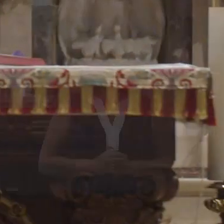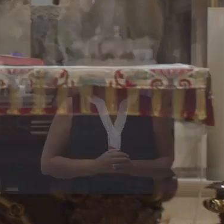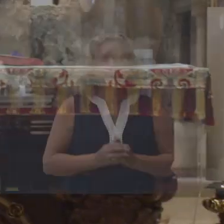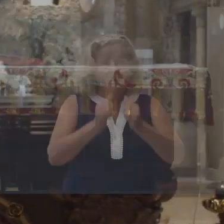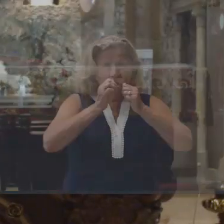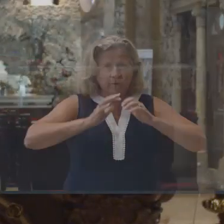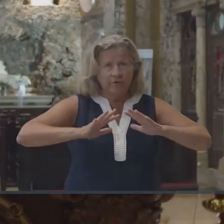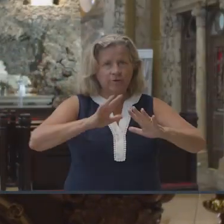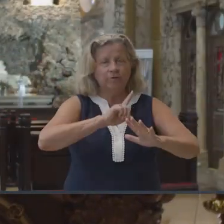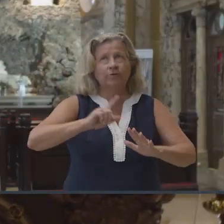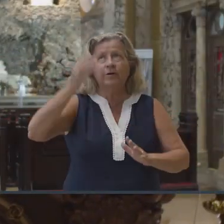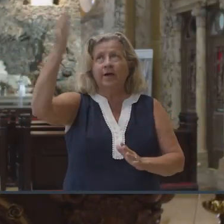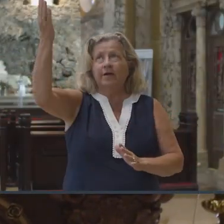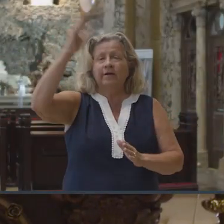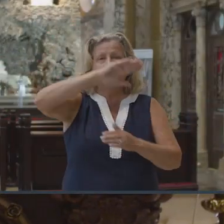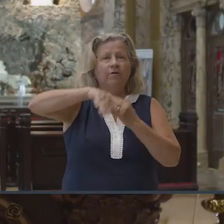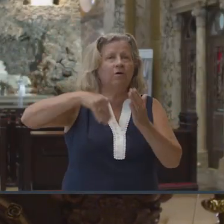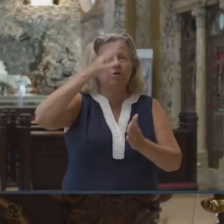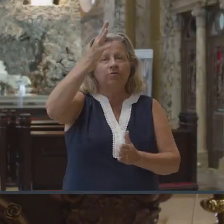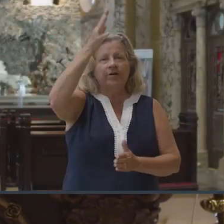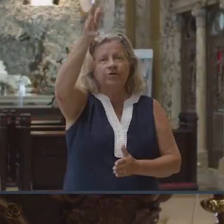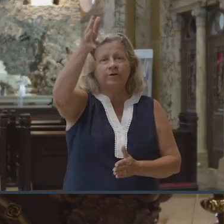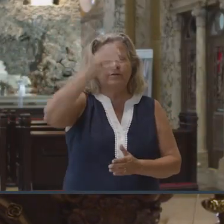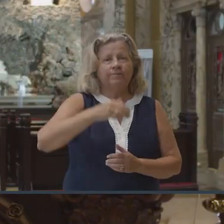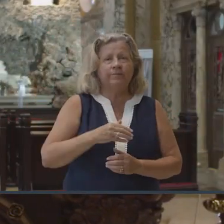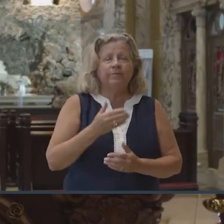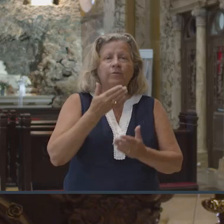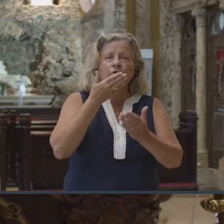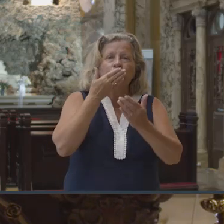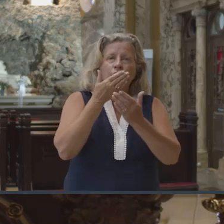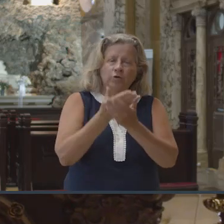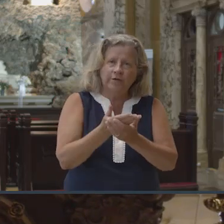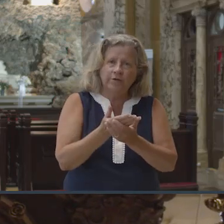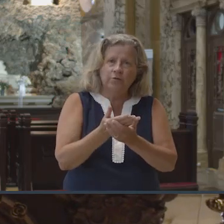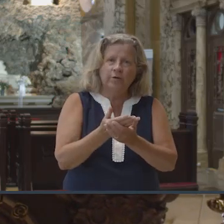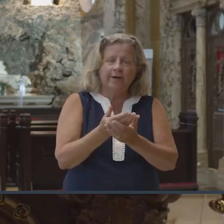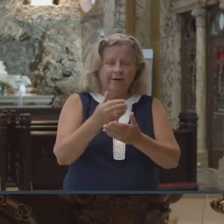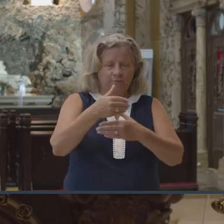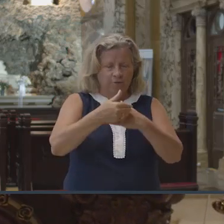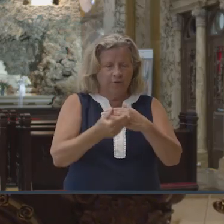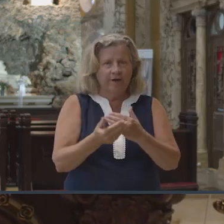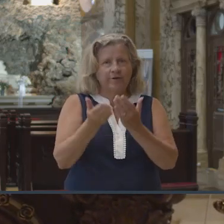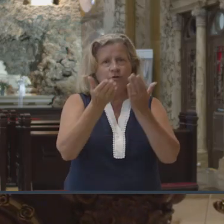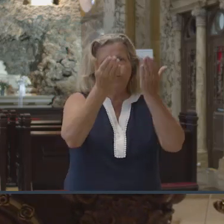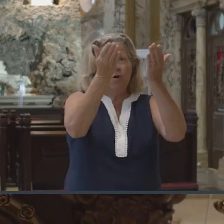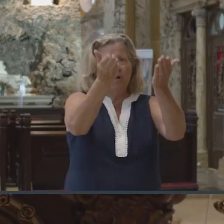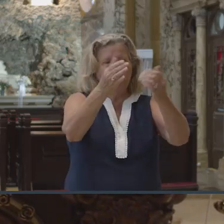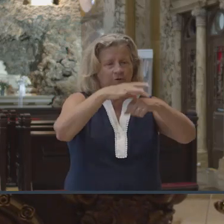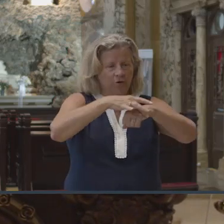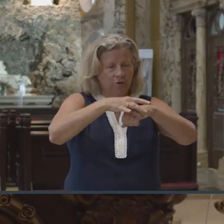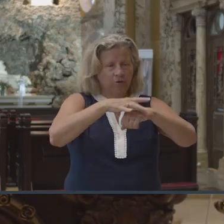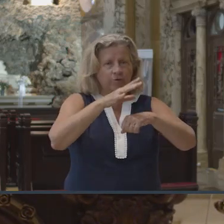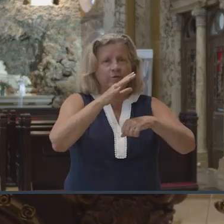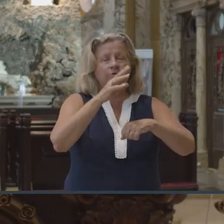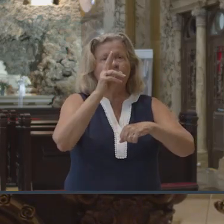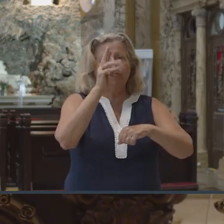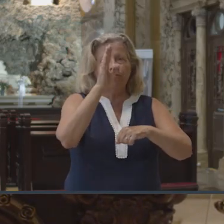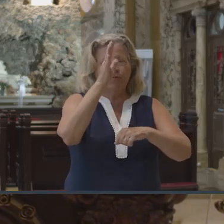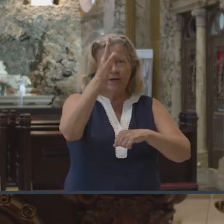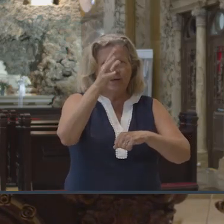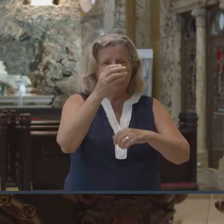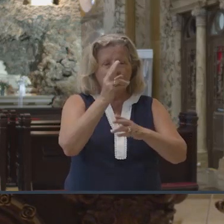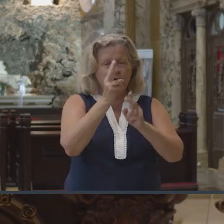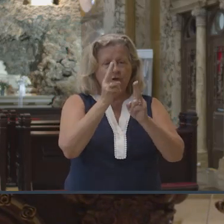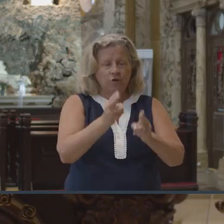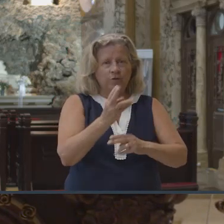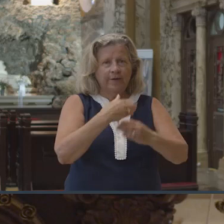Blessed are you, Lord, God of all creation, for through your goodness we have this bread to offer, which earth has given and human hands have made. It